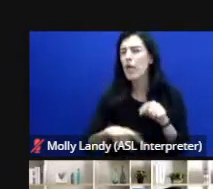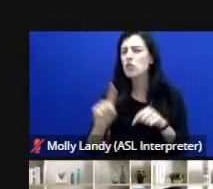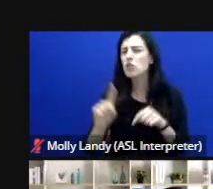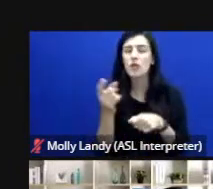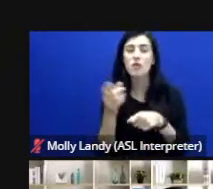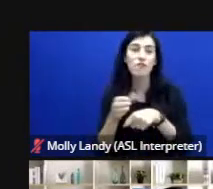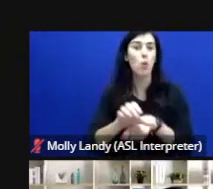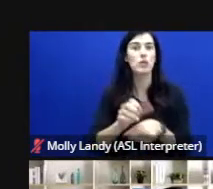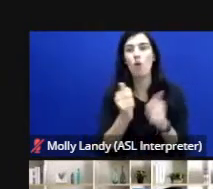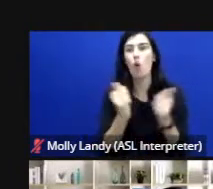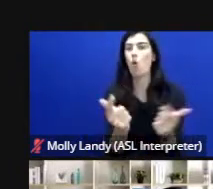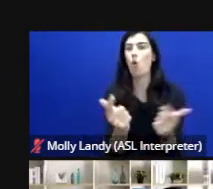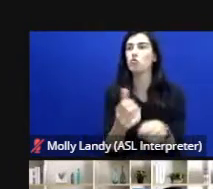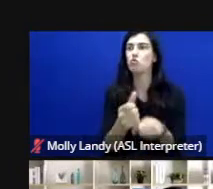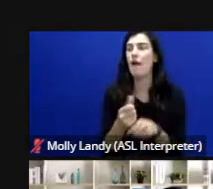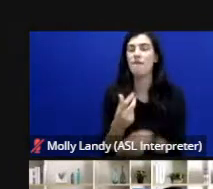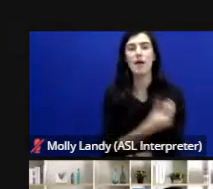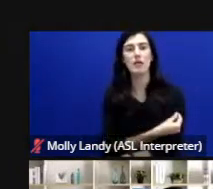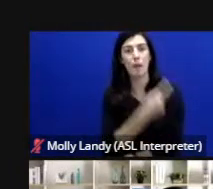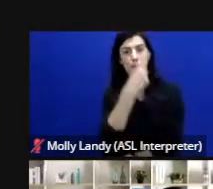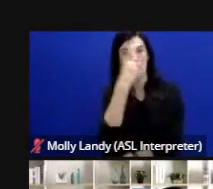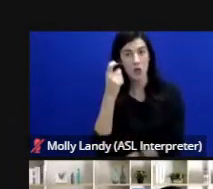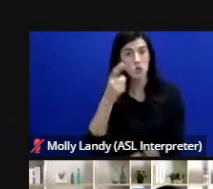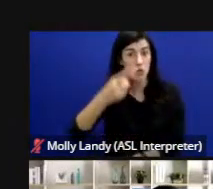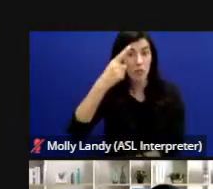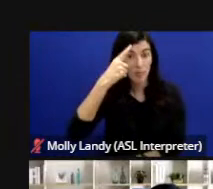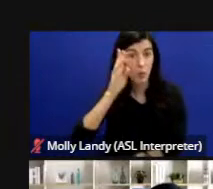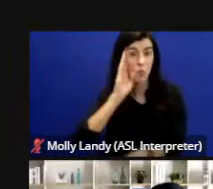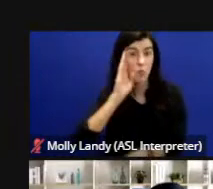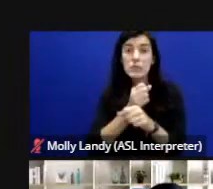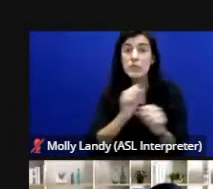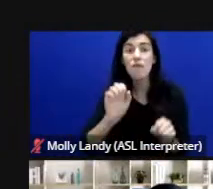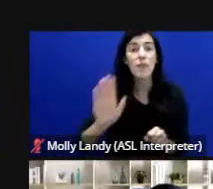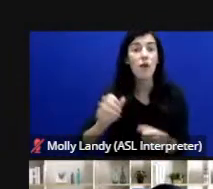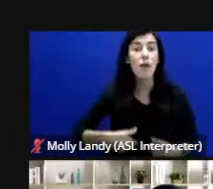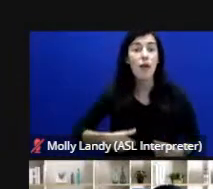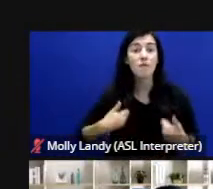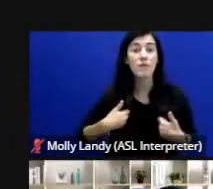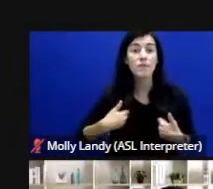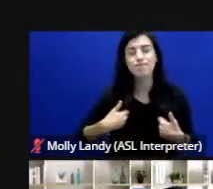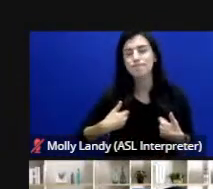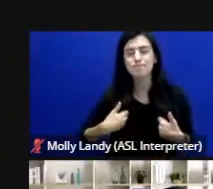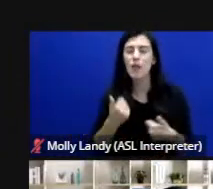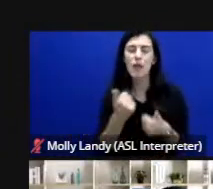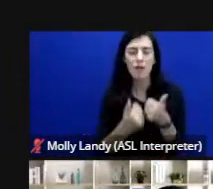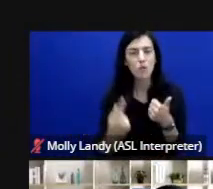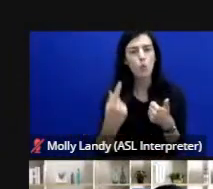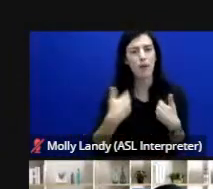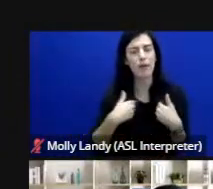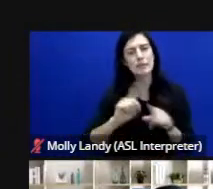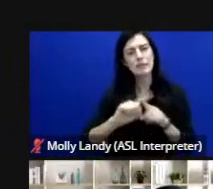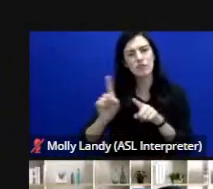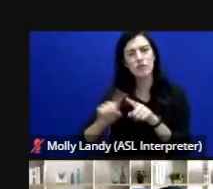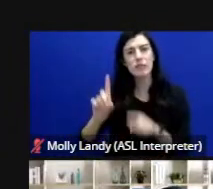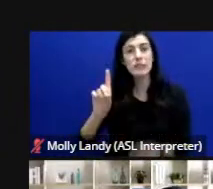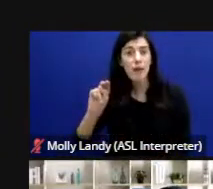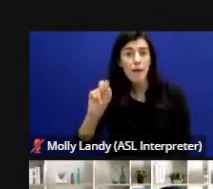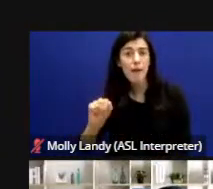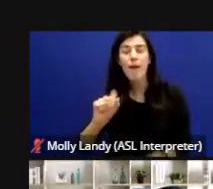everyone to get a vaccine because you think it's going to save their life. Everybody has different DNA, different issues as far as